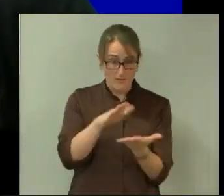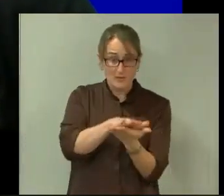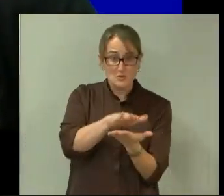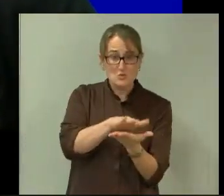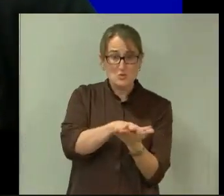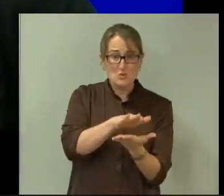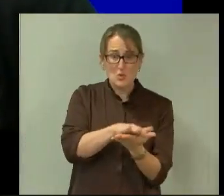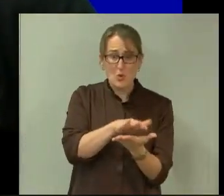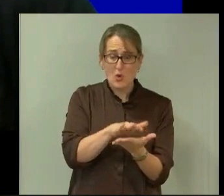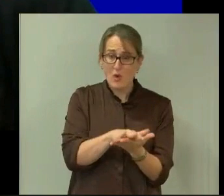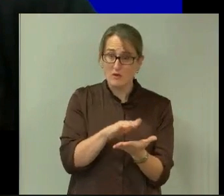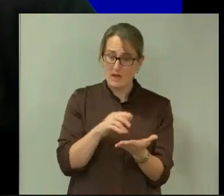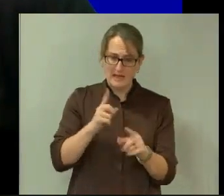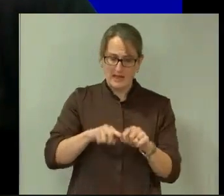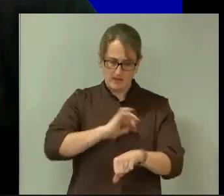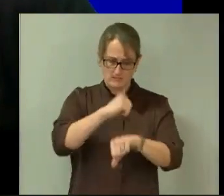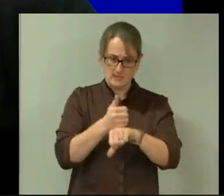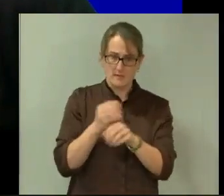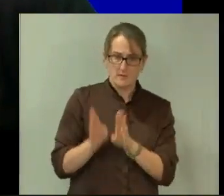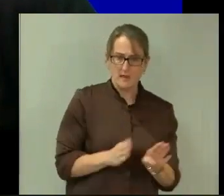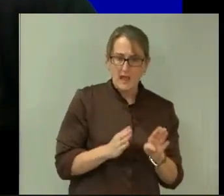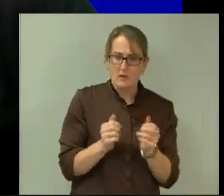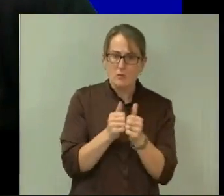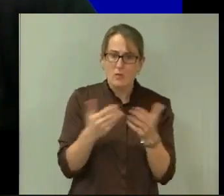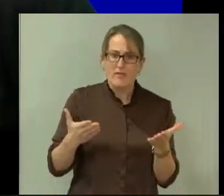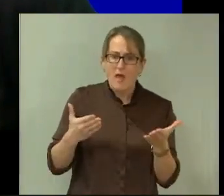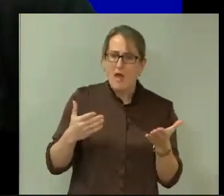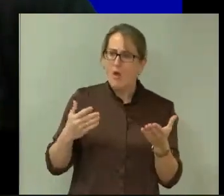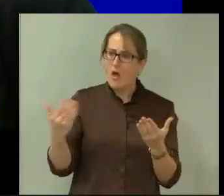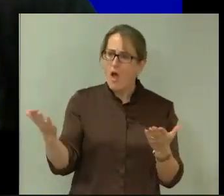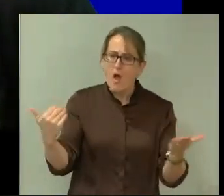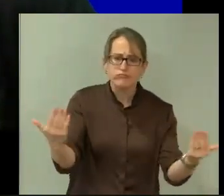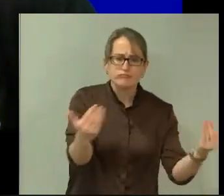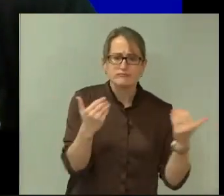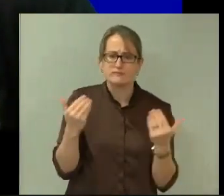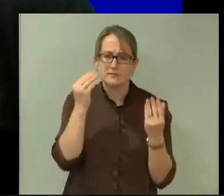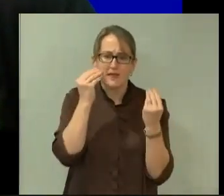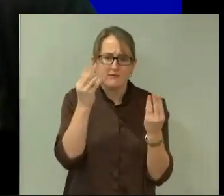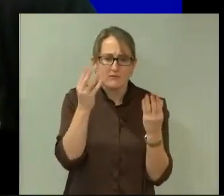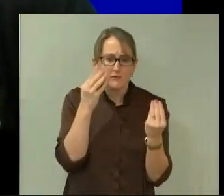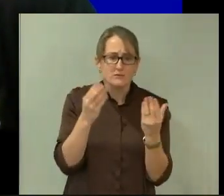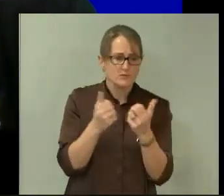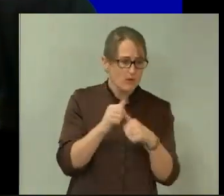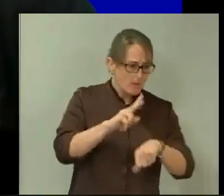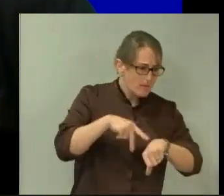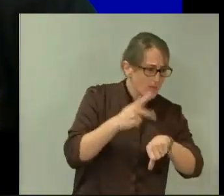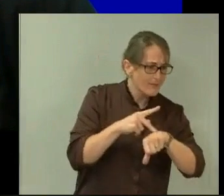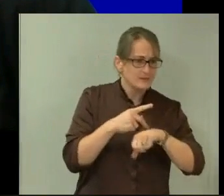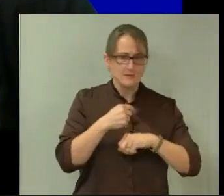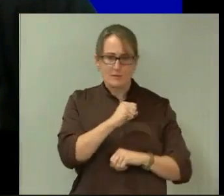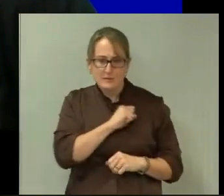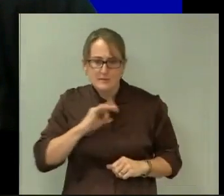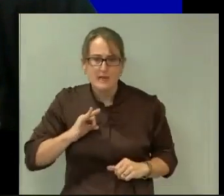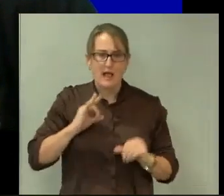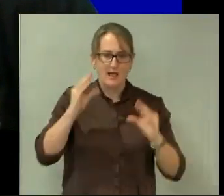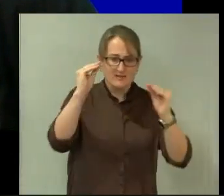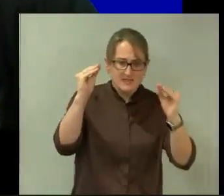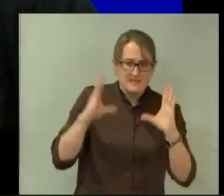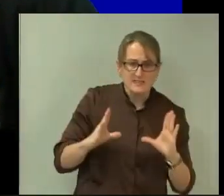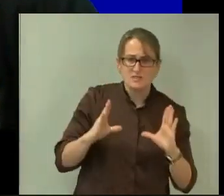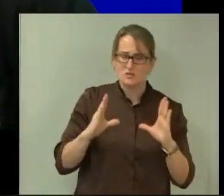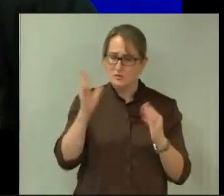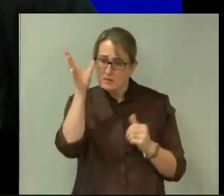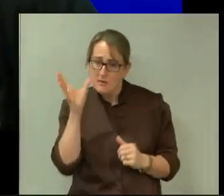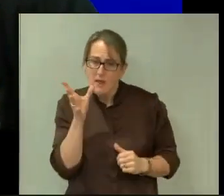all of the classified, the teachers and the administrators all working together on the plan.